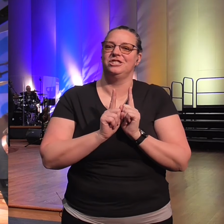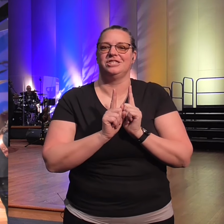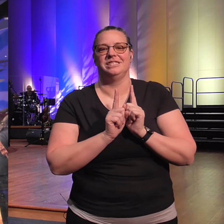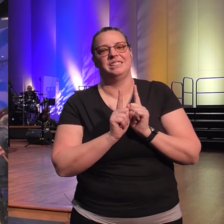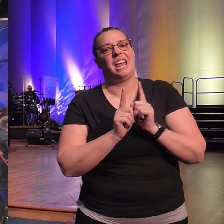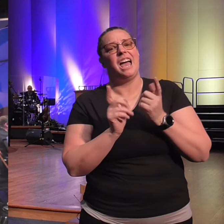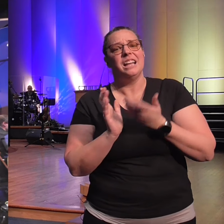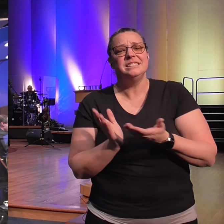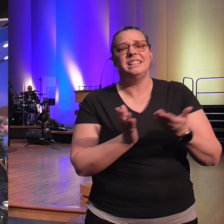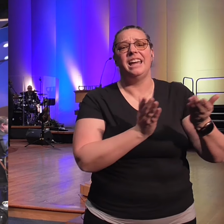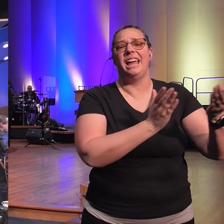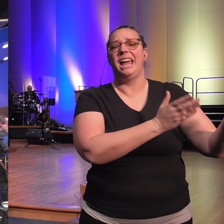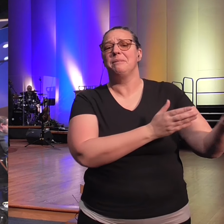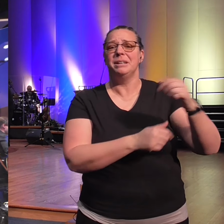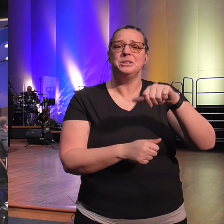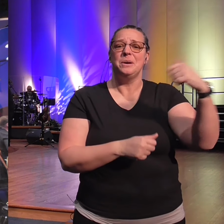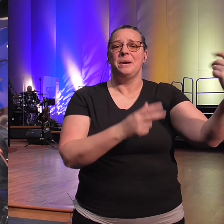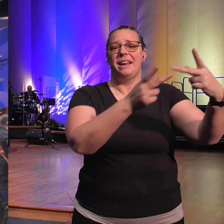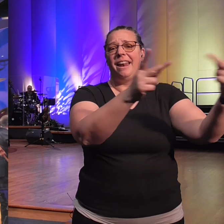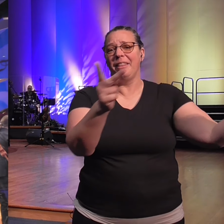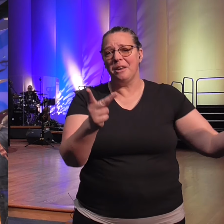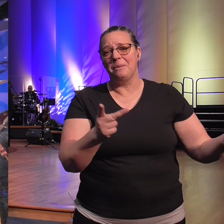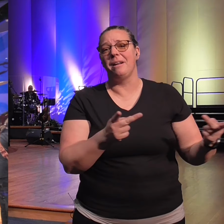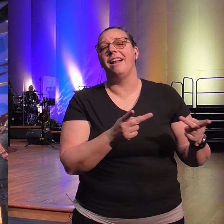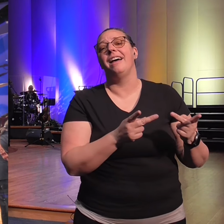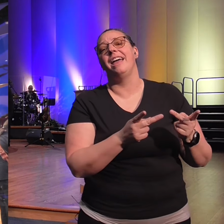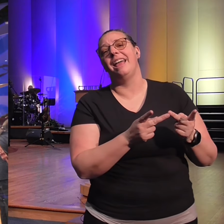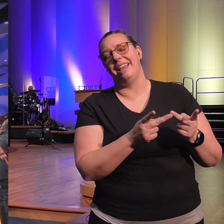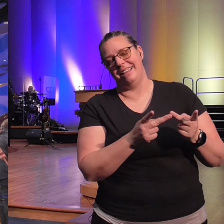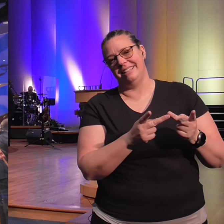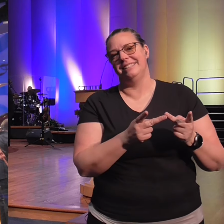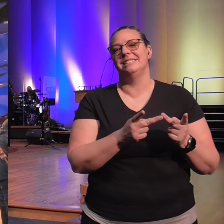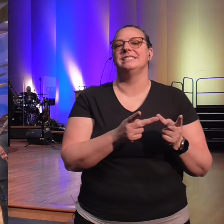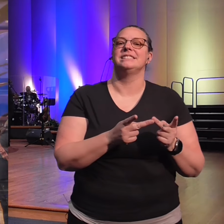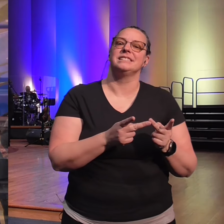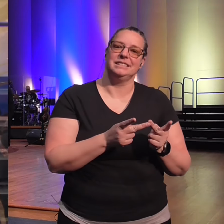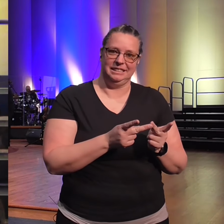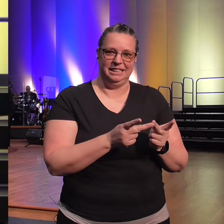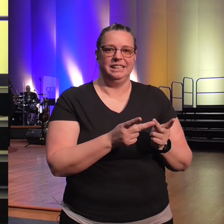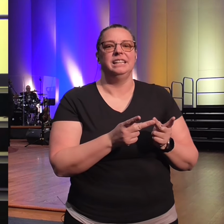and take me to that other place. Please